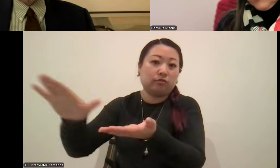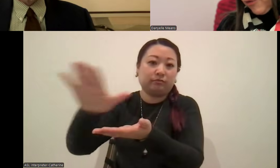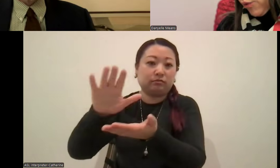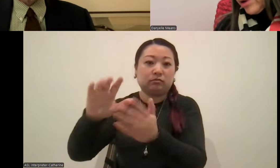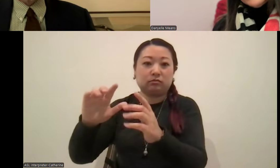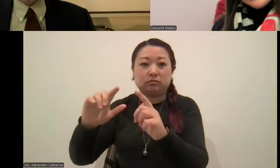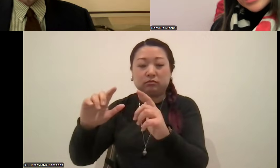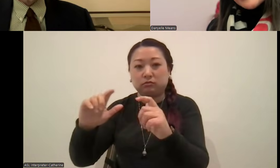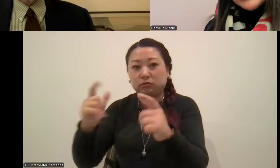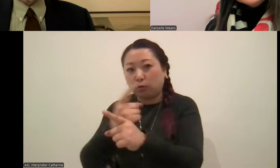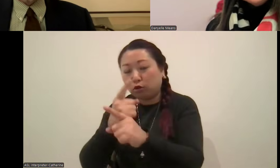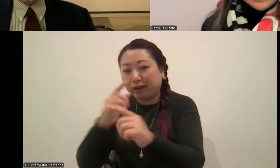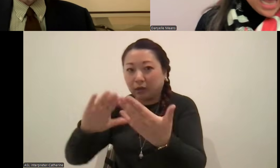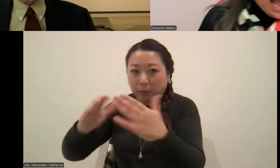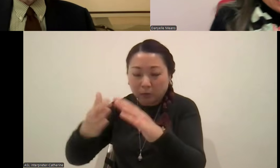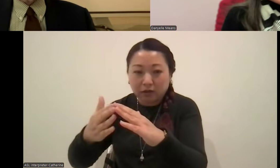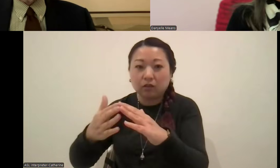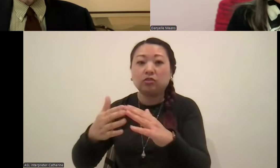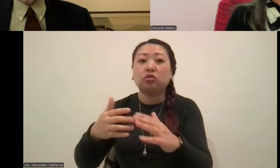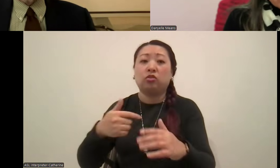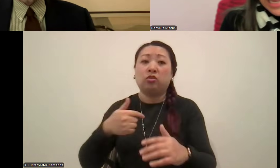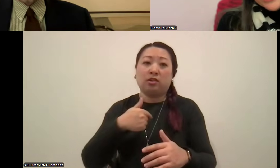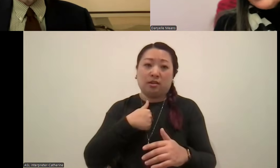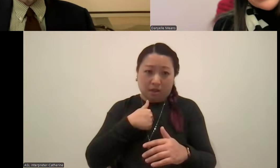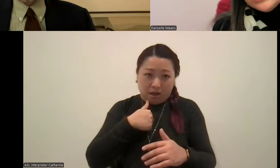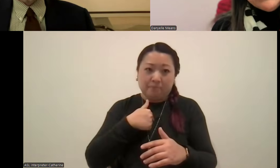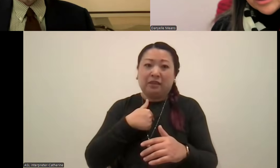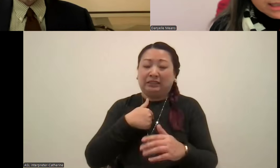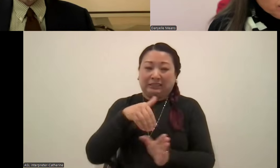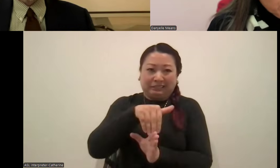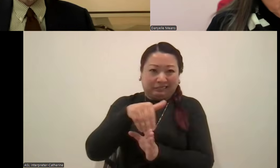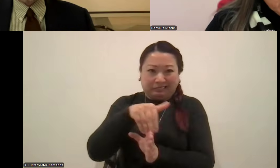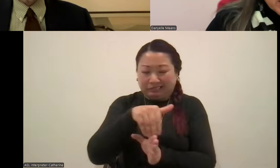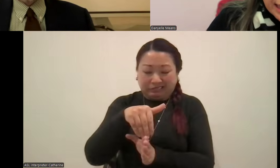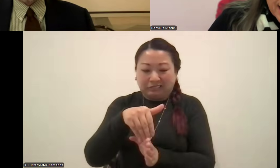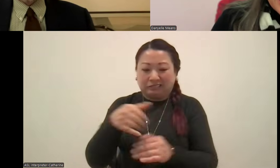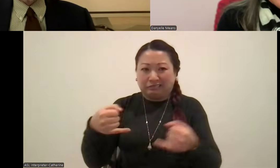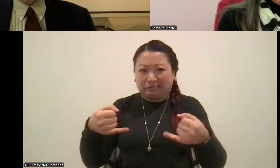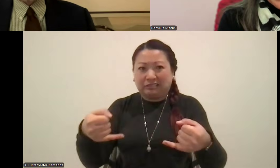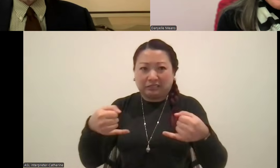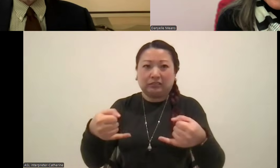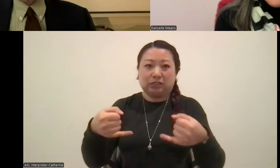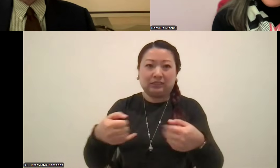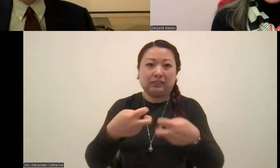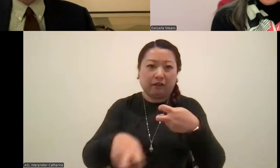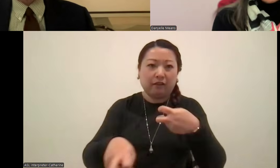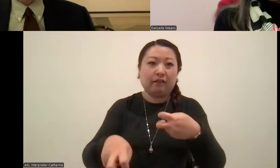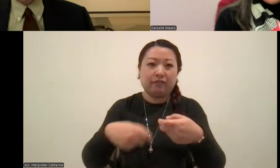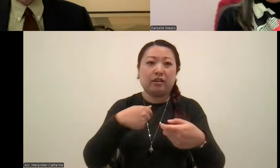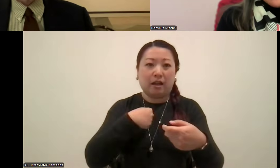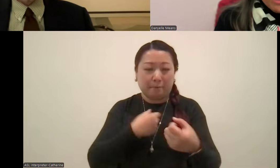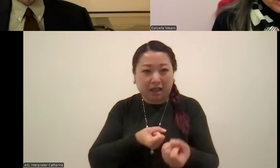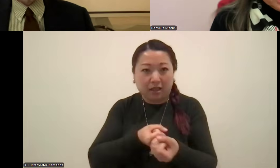advocating for NAGPRA and, as with any museum, being very